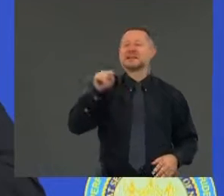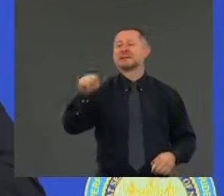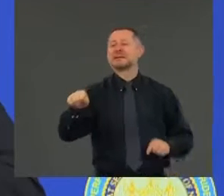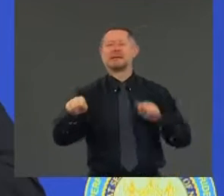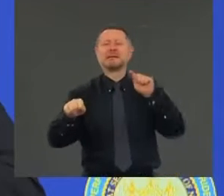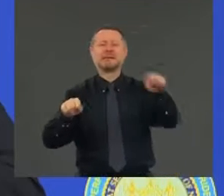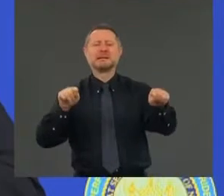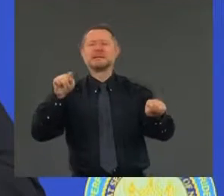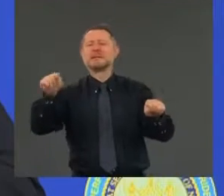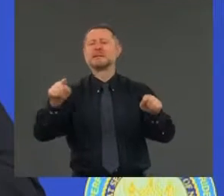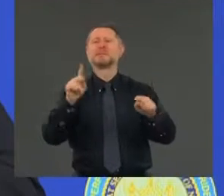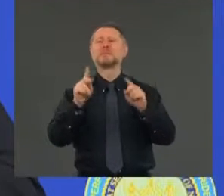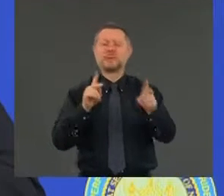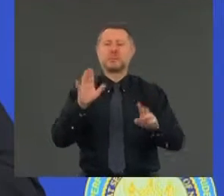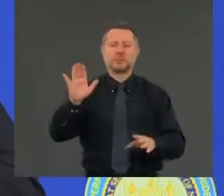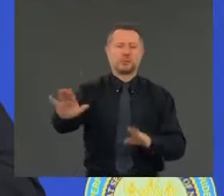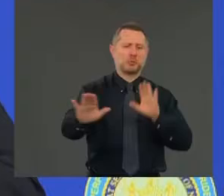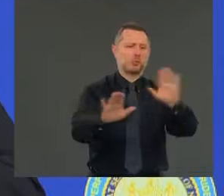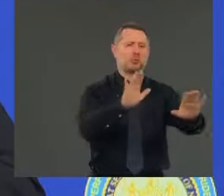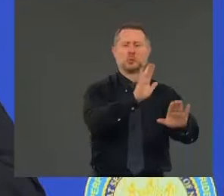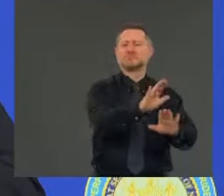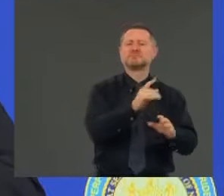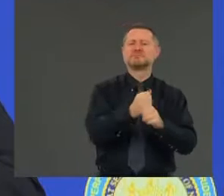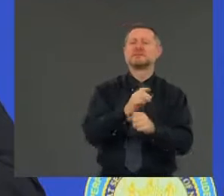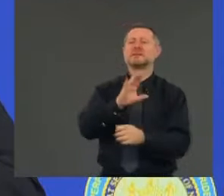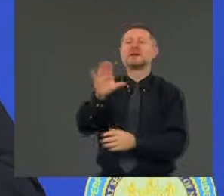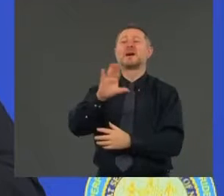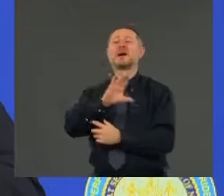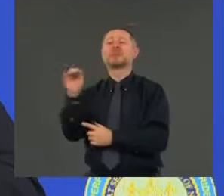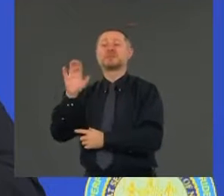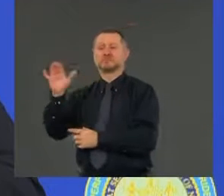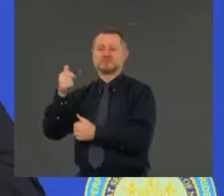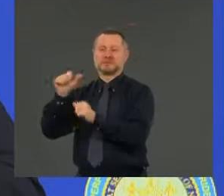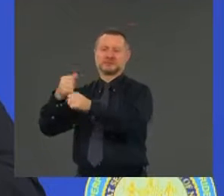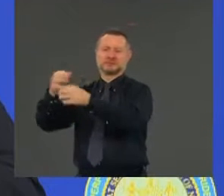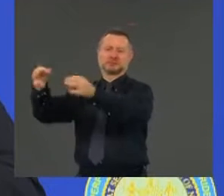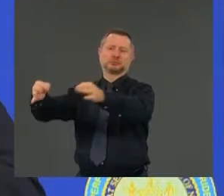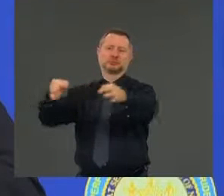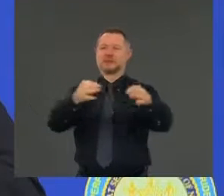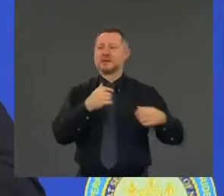think you'll see companies make their own decisions. We've